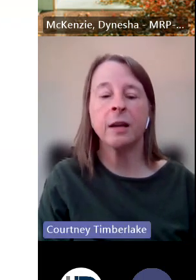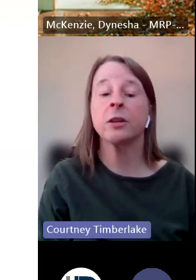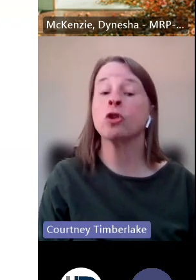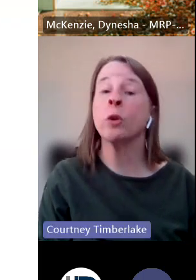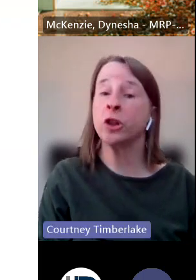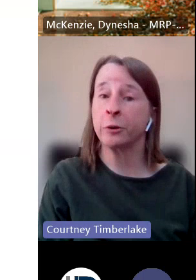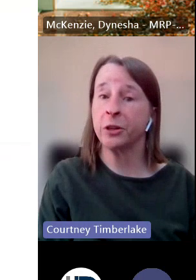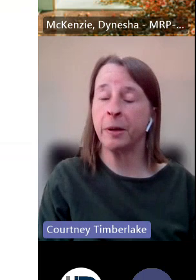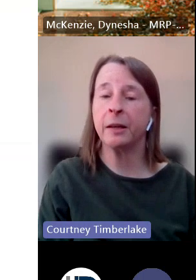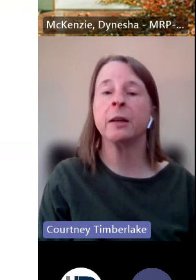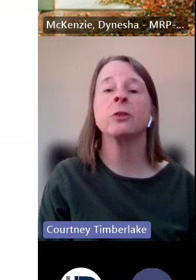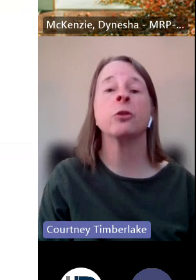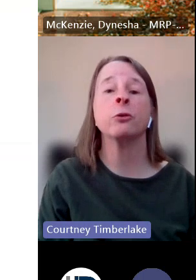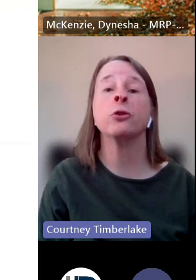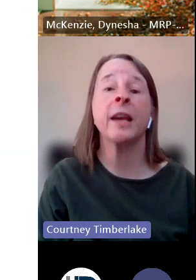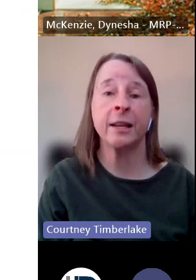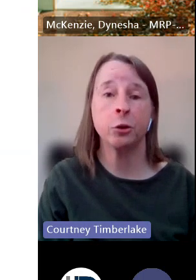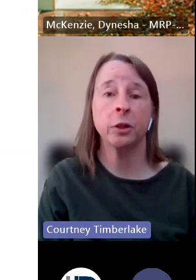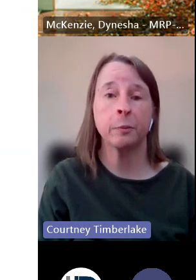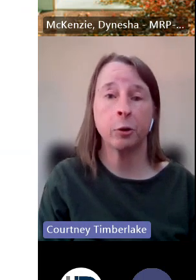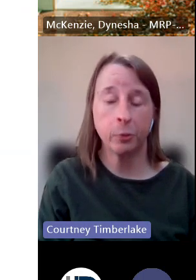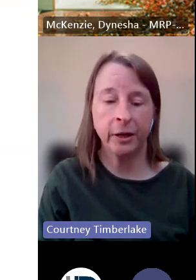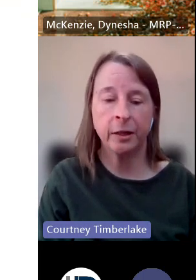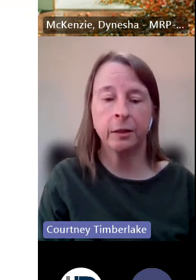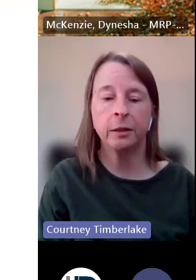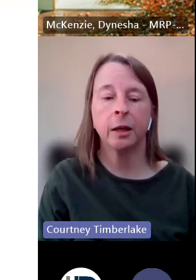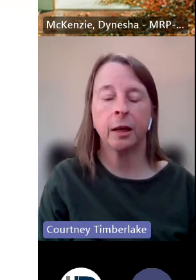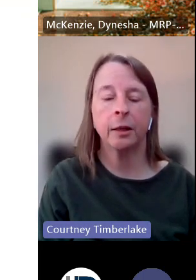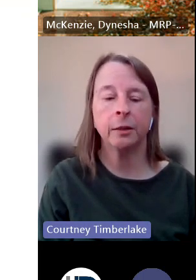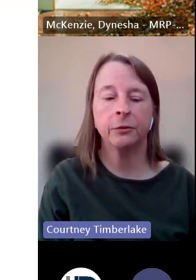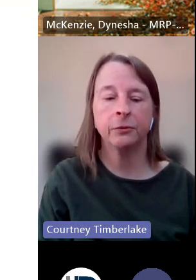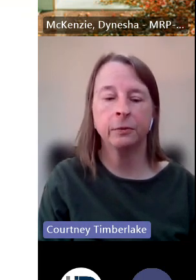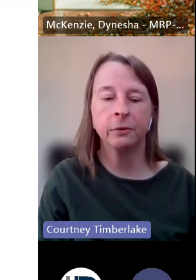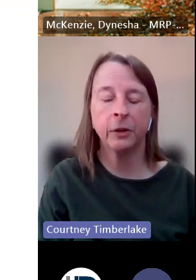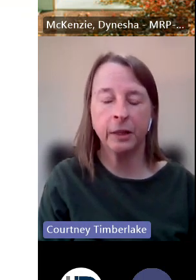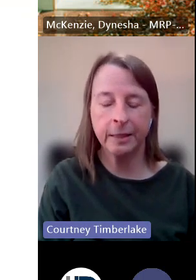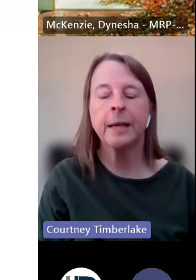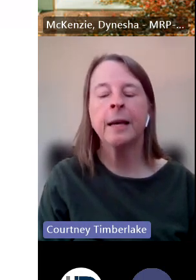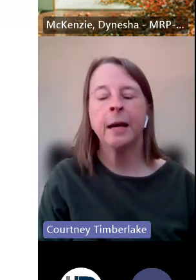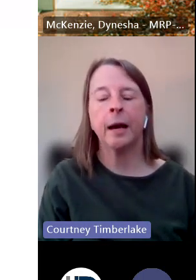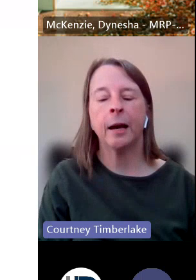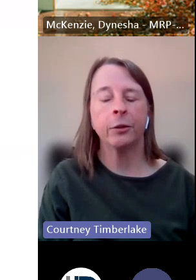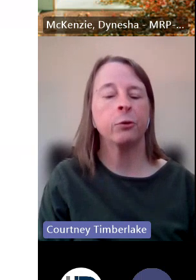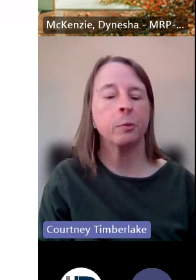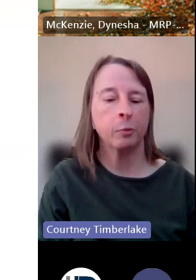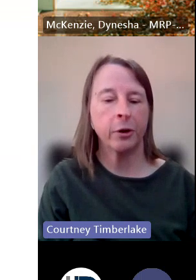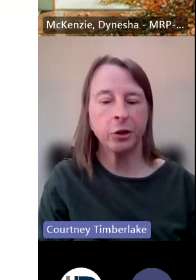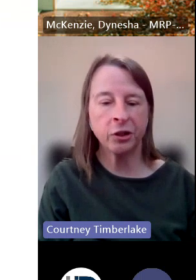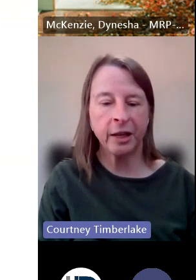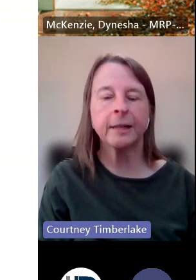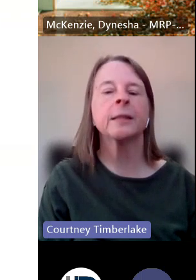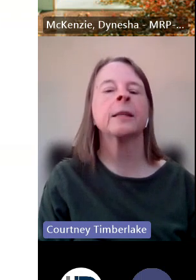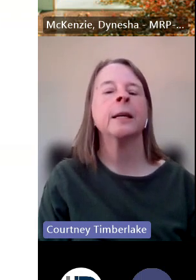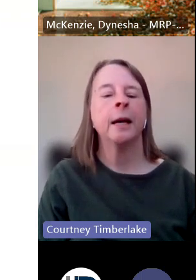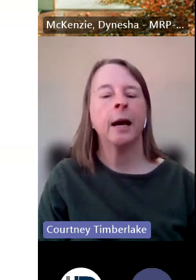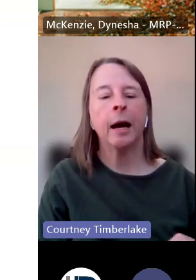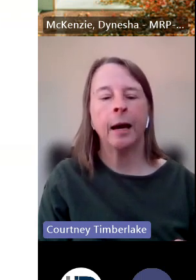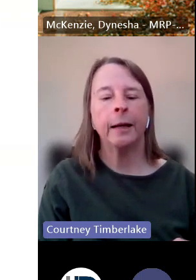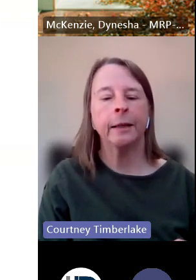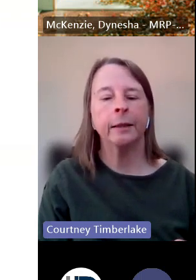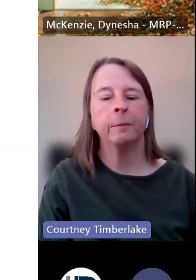limits on discretionary spending. So those are the annually appropriated funds through the Appropriations Act.